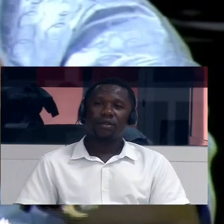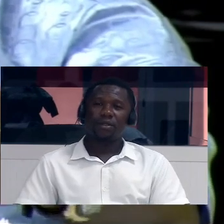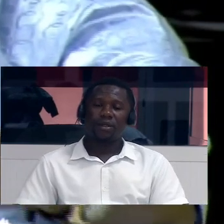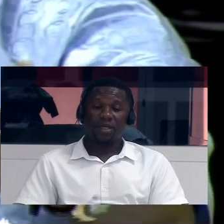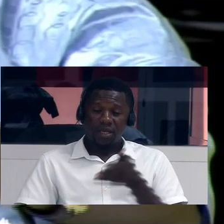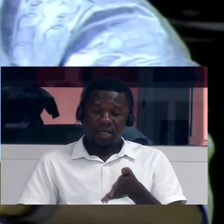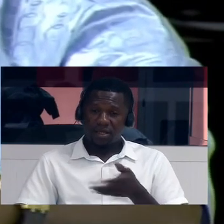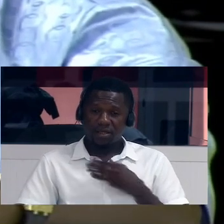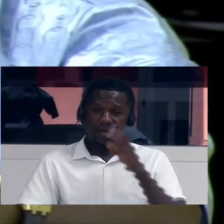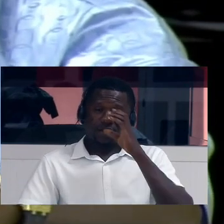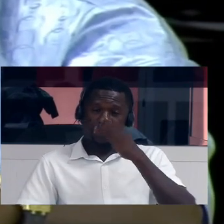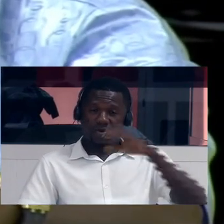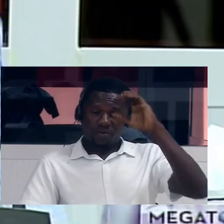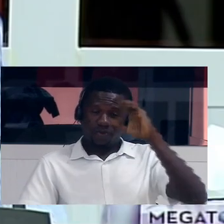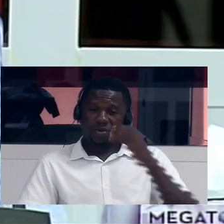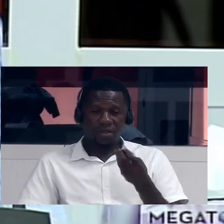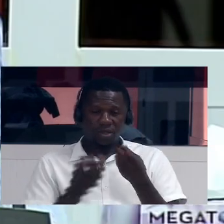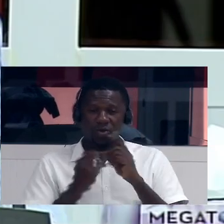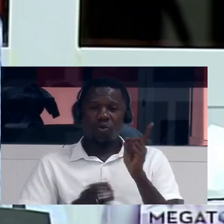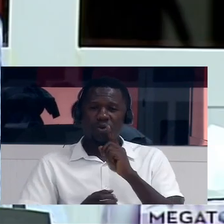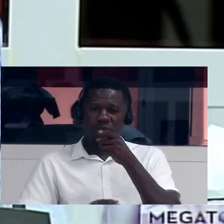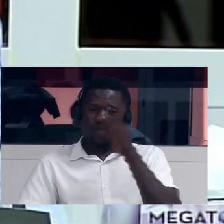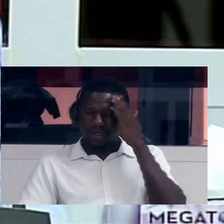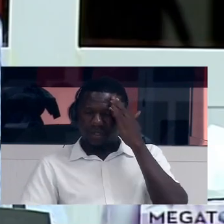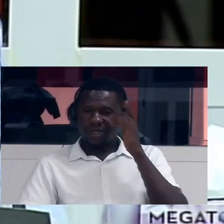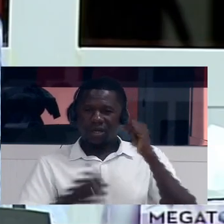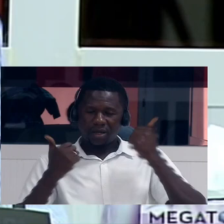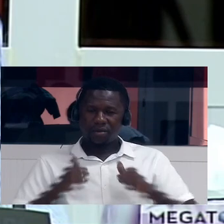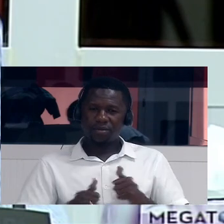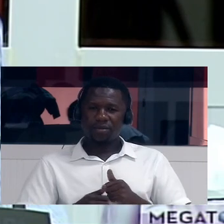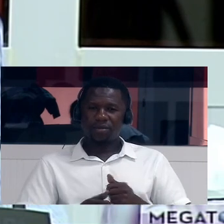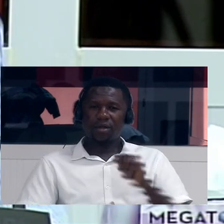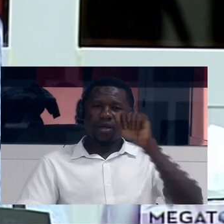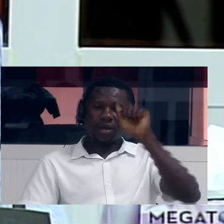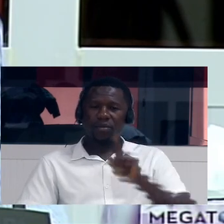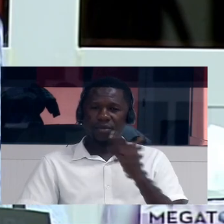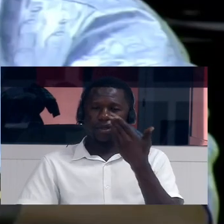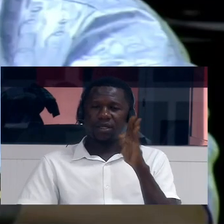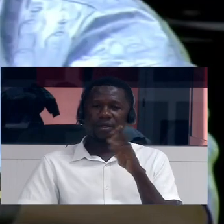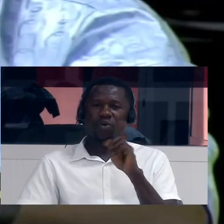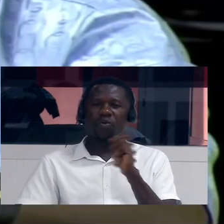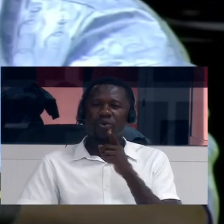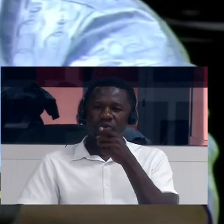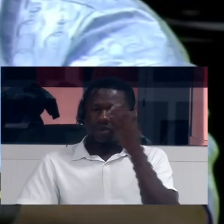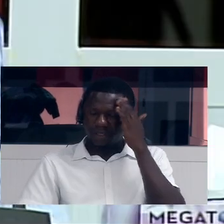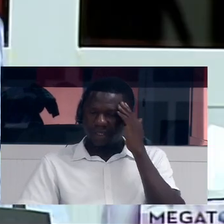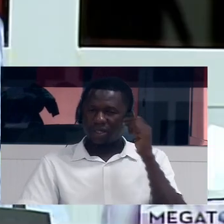what do you think happened? What do I think happened? In what respect? April 10th. What do you think